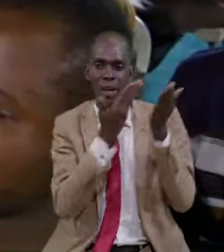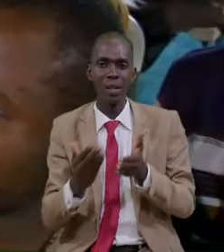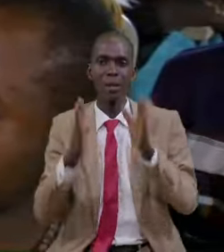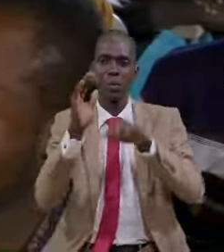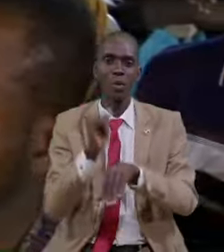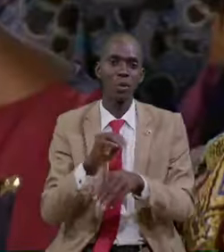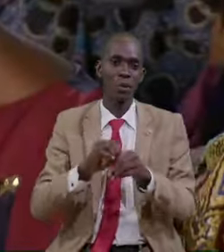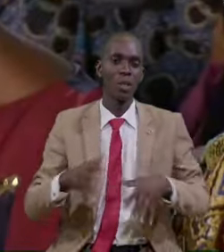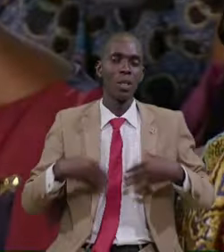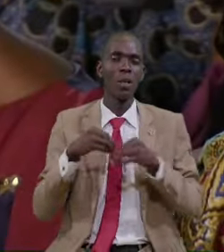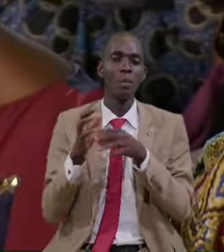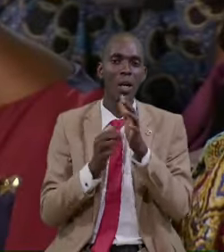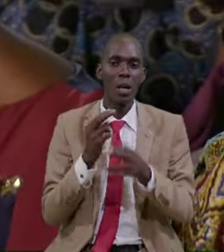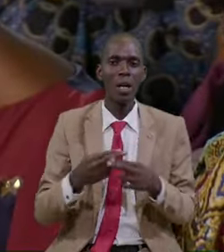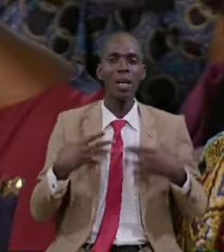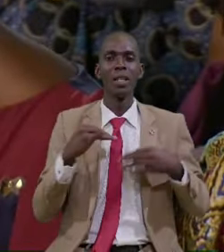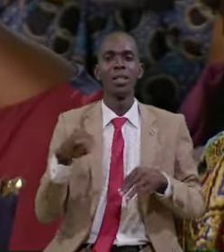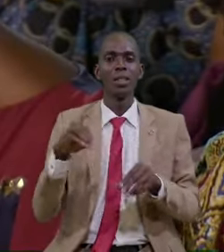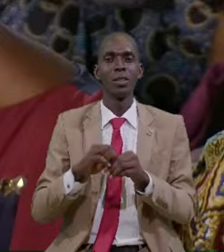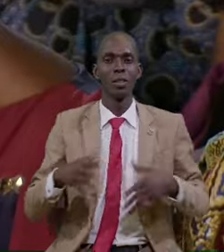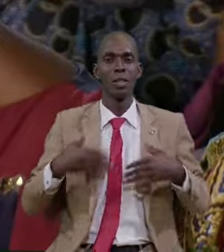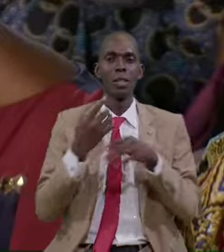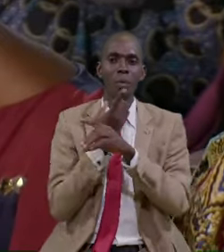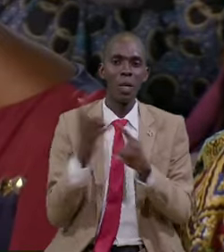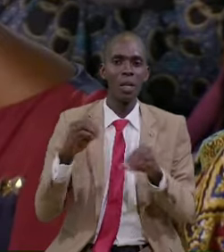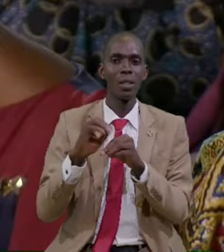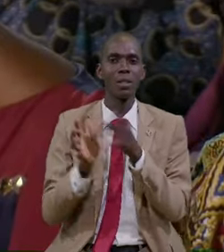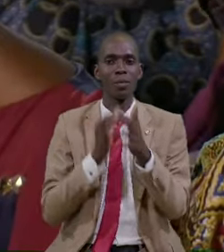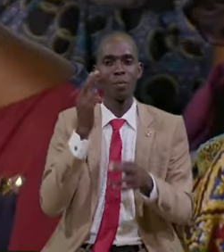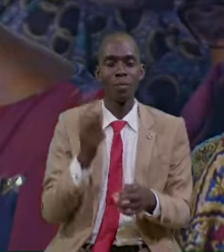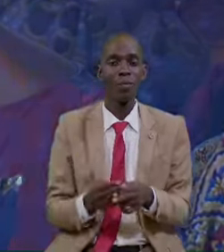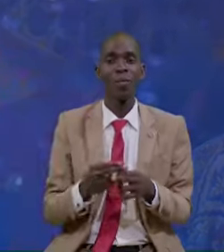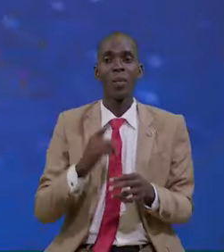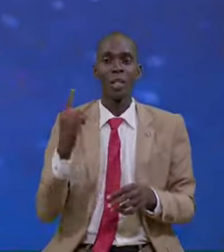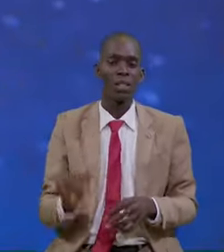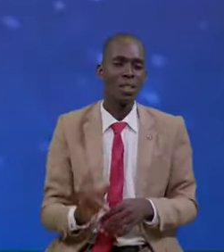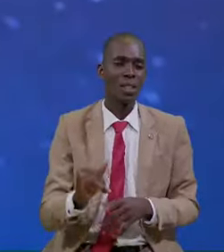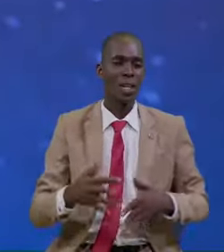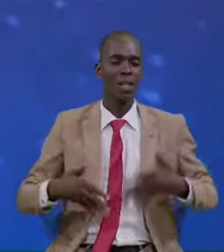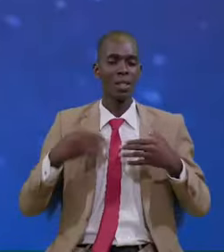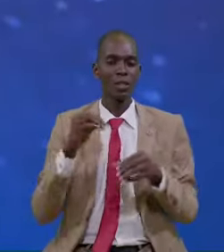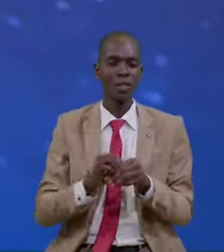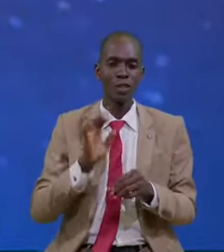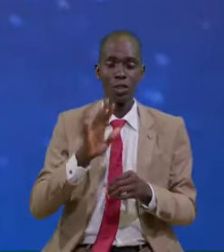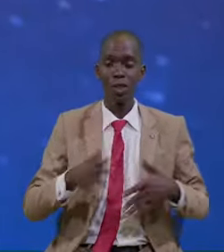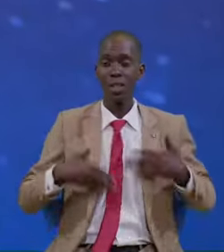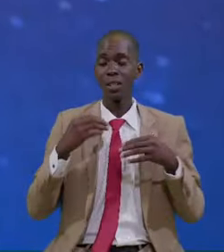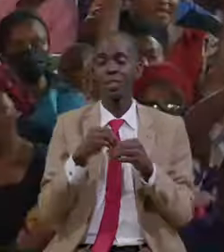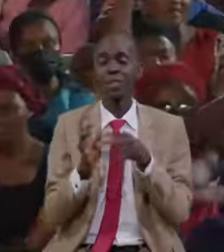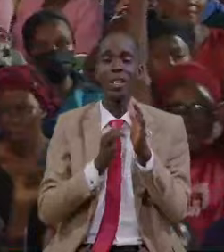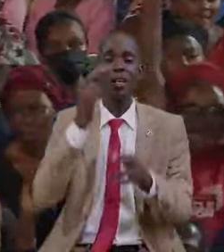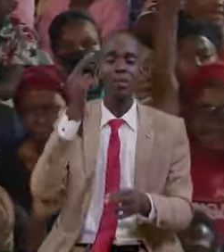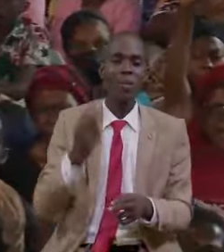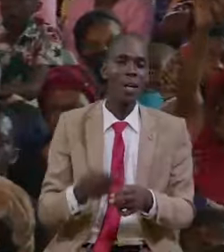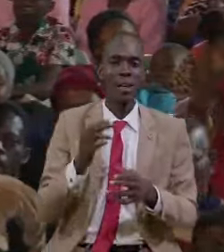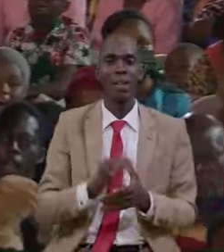healing in your life, deliverance in your life, eternal life in your life, in Jesus'